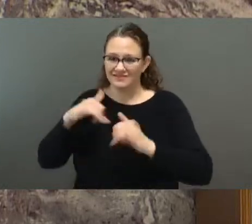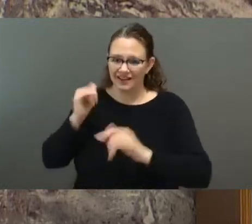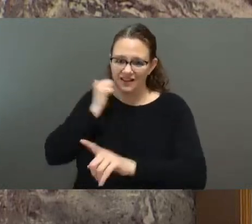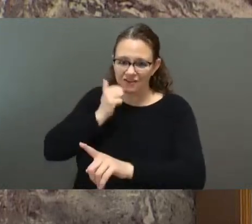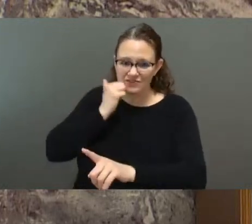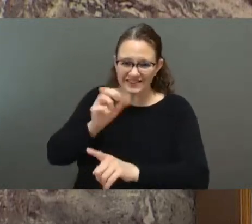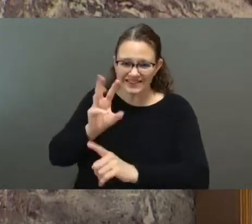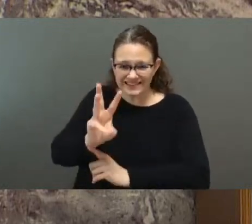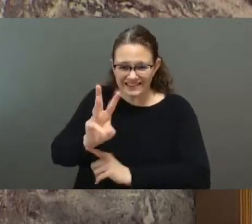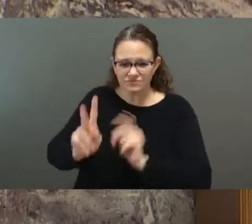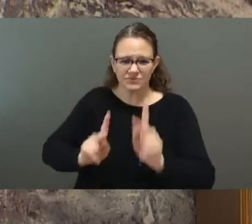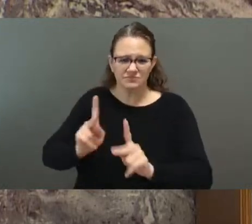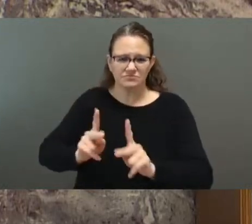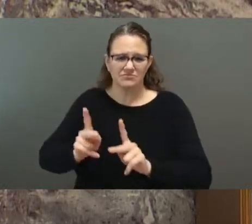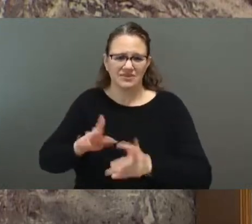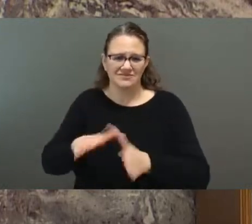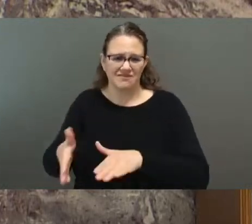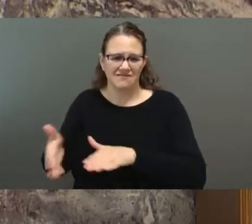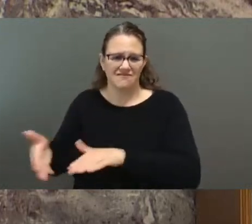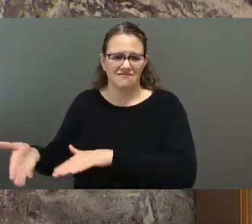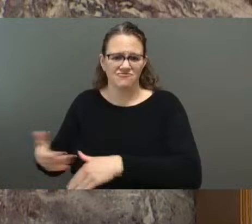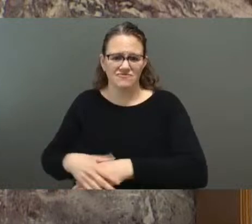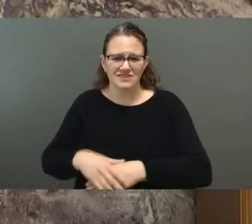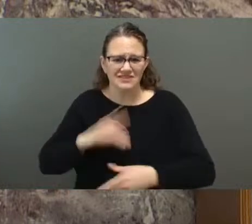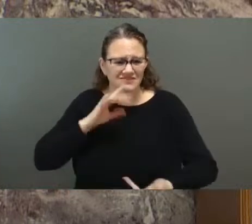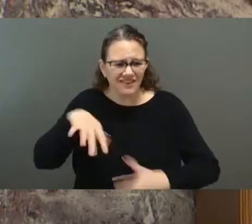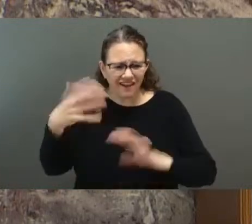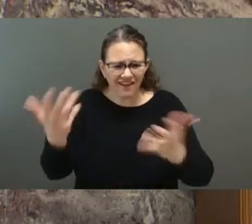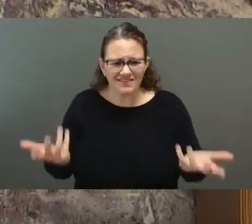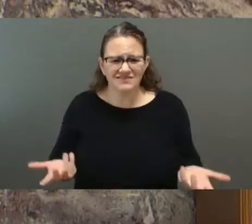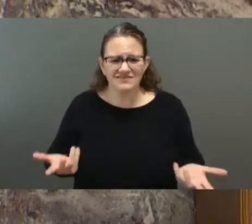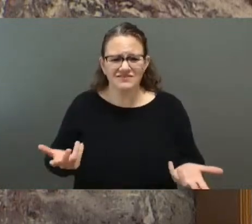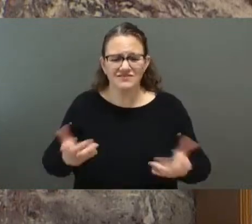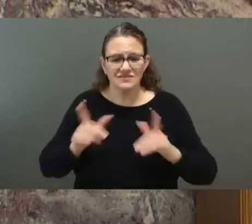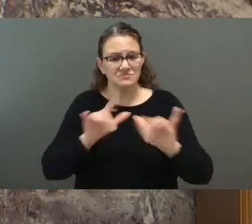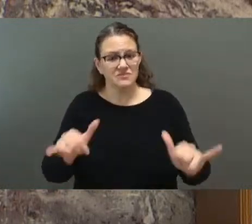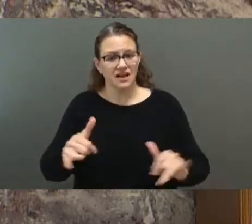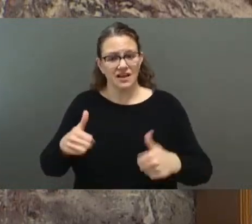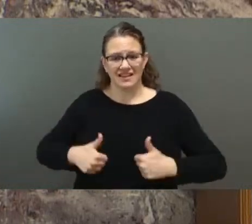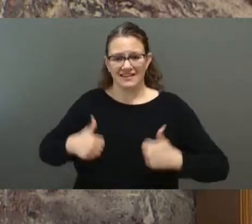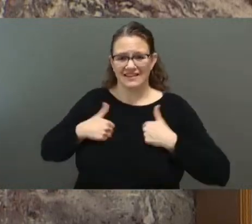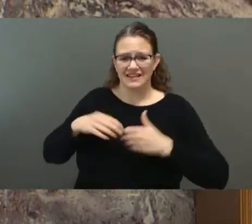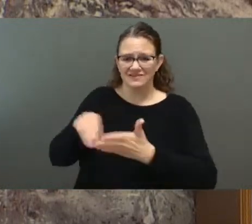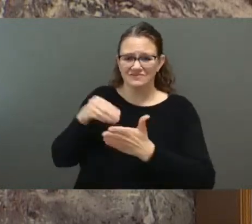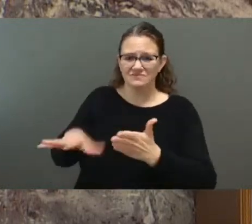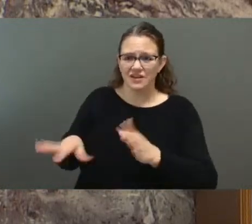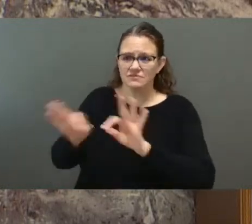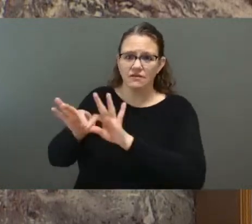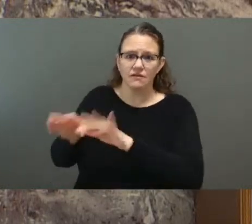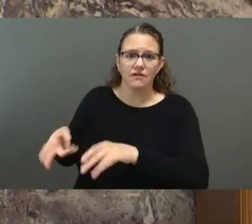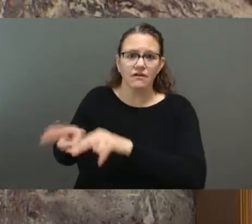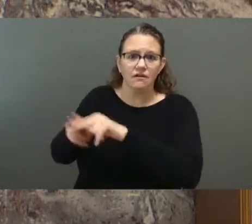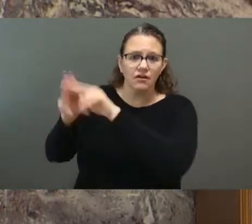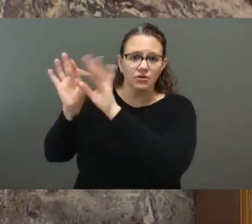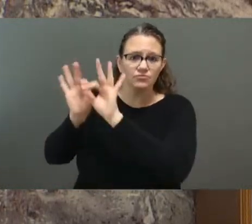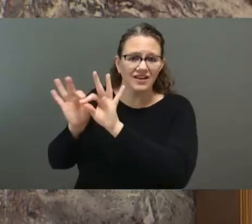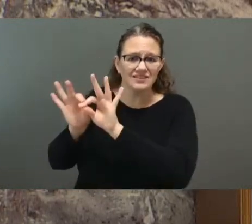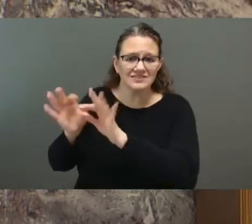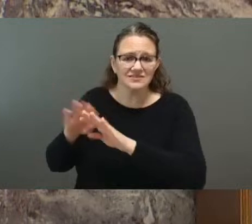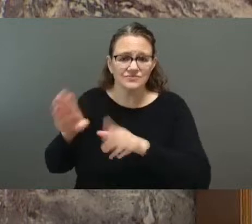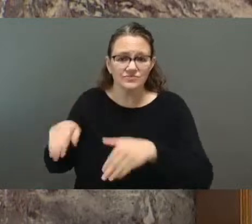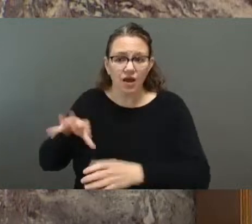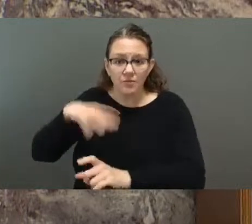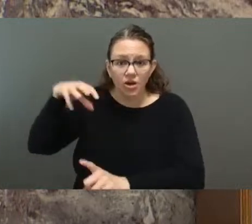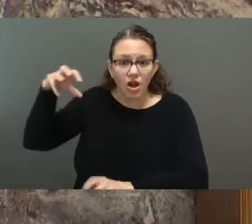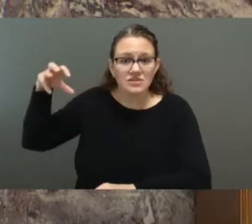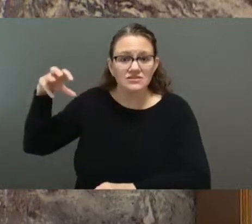never been more expensive as he triples the carbon tax. This, despite the latest report